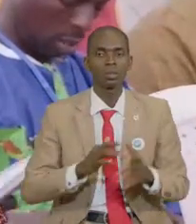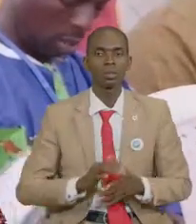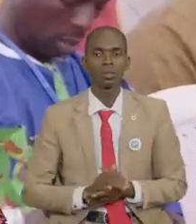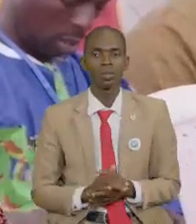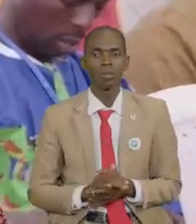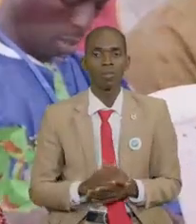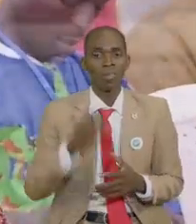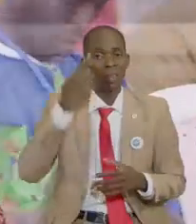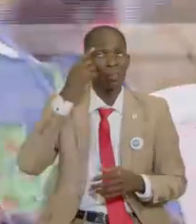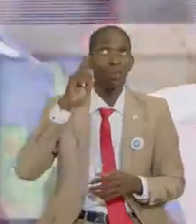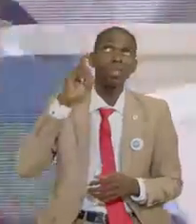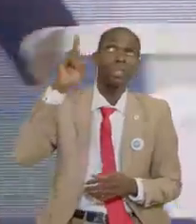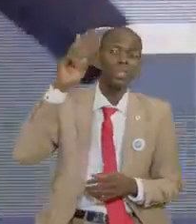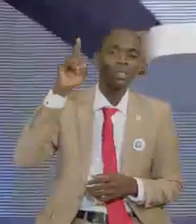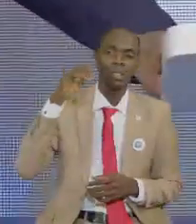he and only he,